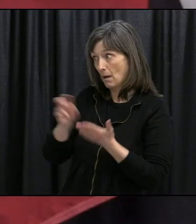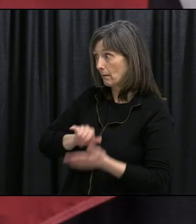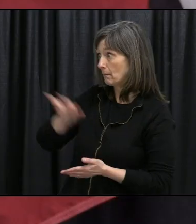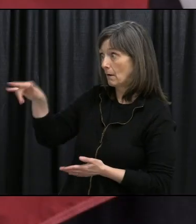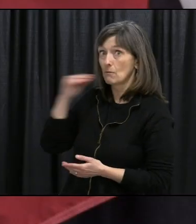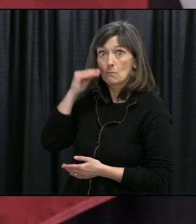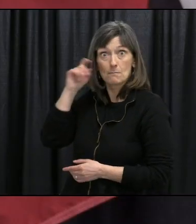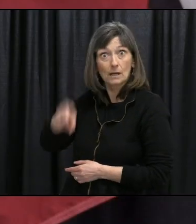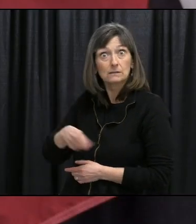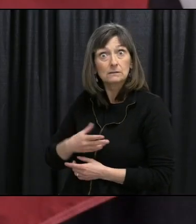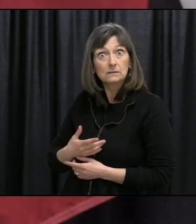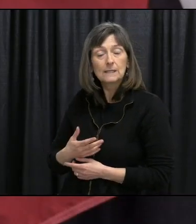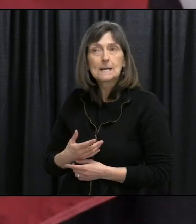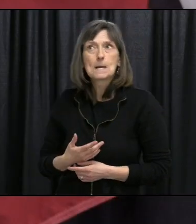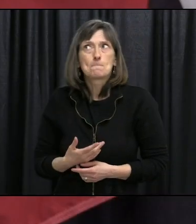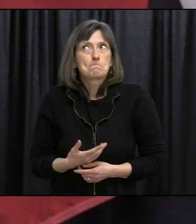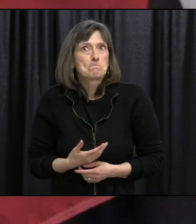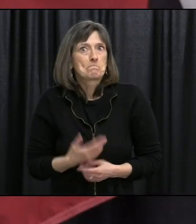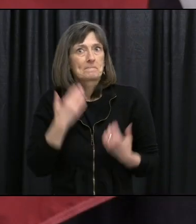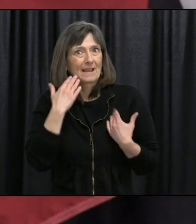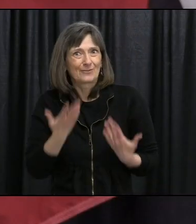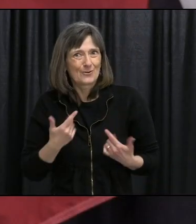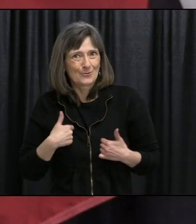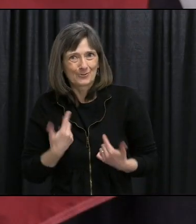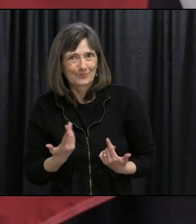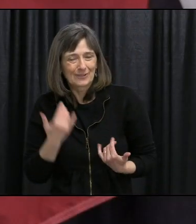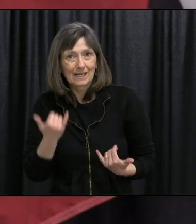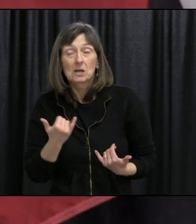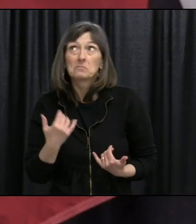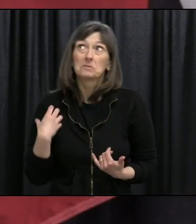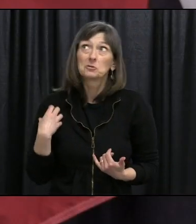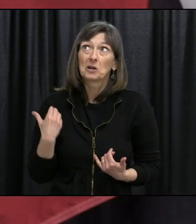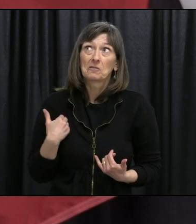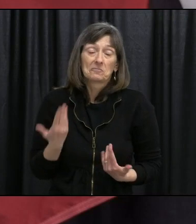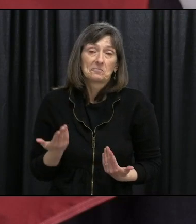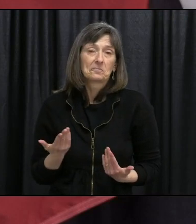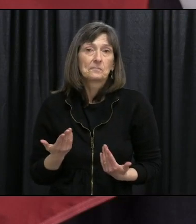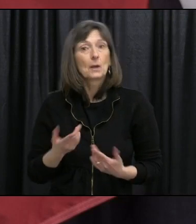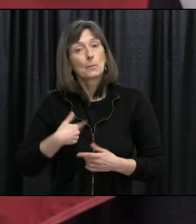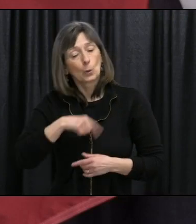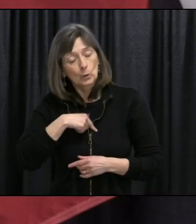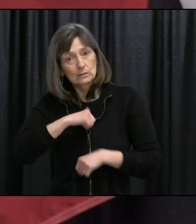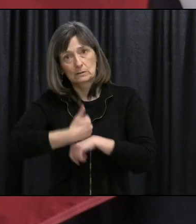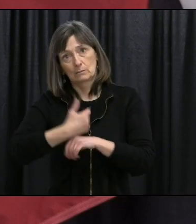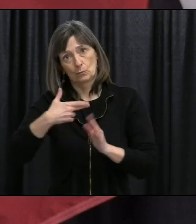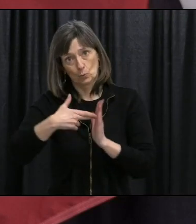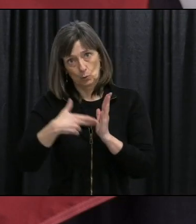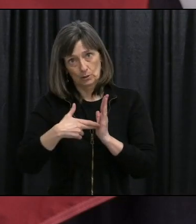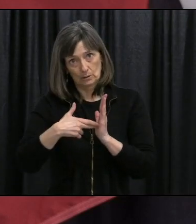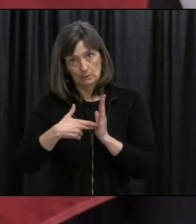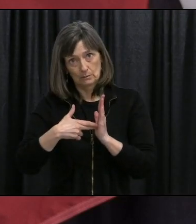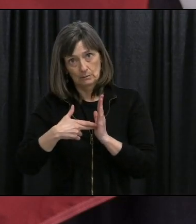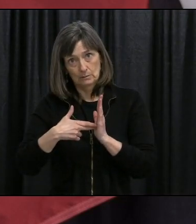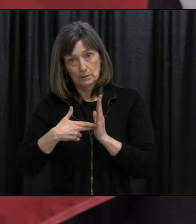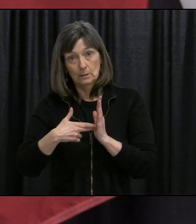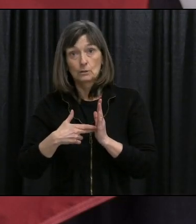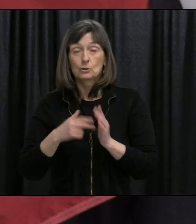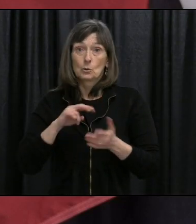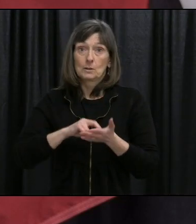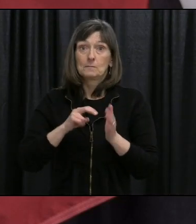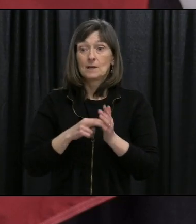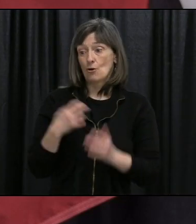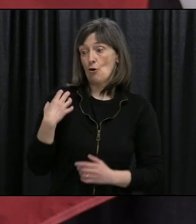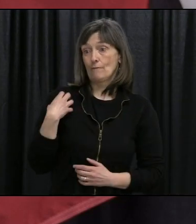with me today. I don't know if the minister would have it, but this is, what we know is that we put the proper measures in place so that if the enforcement